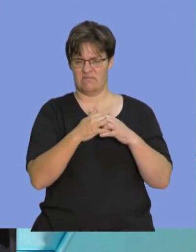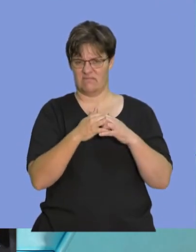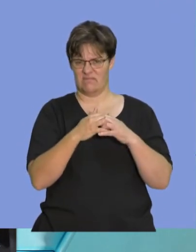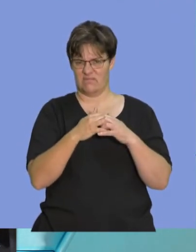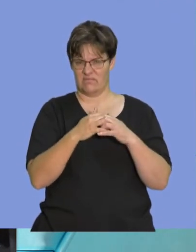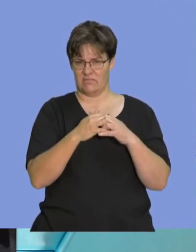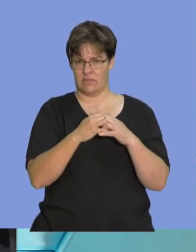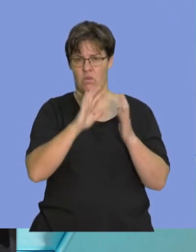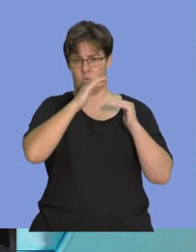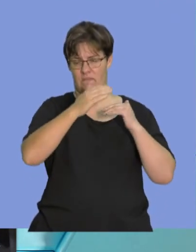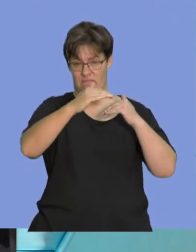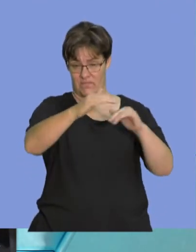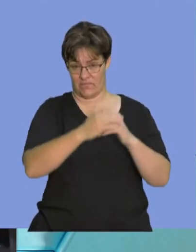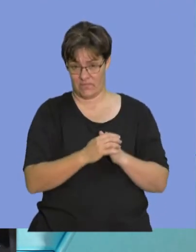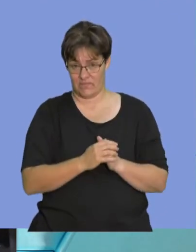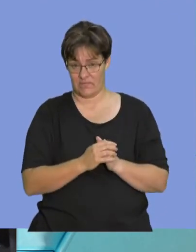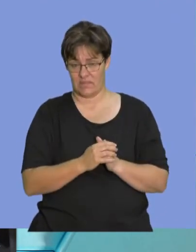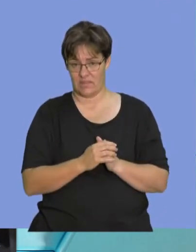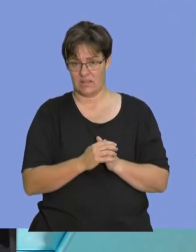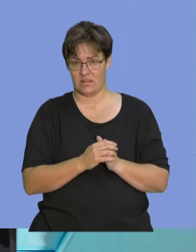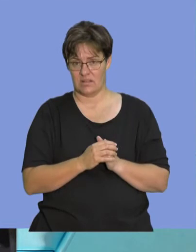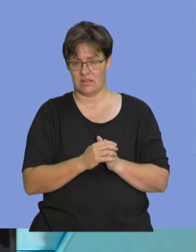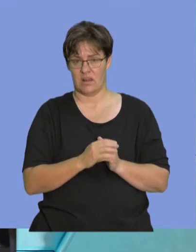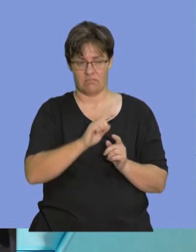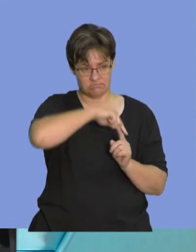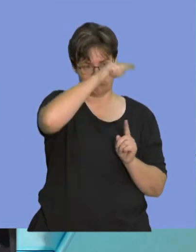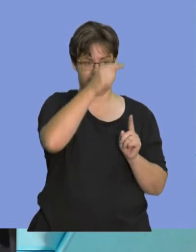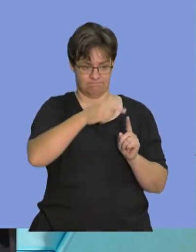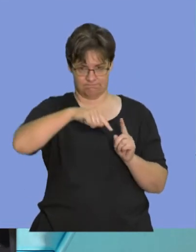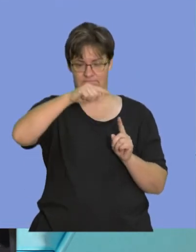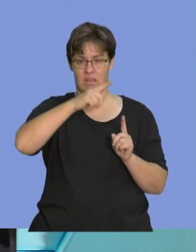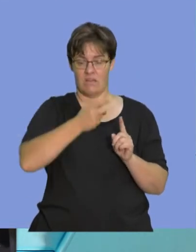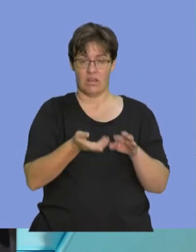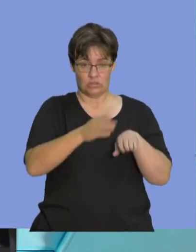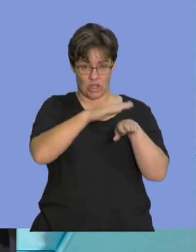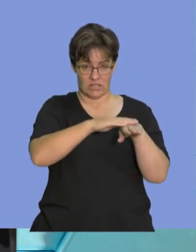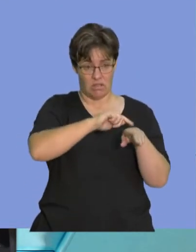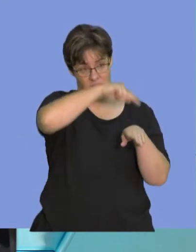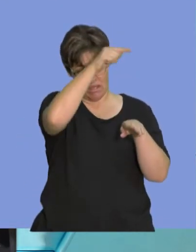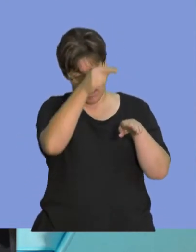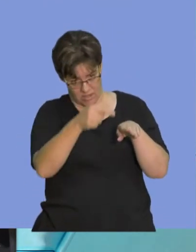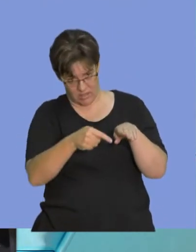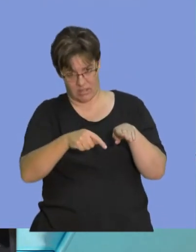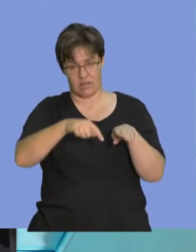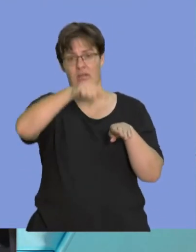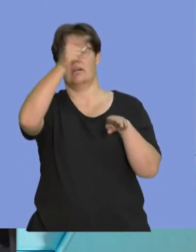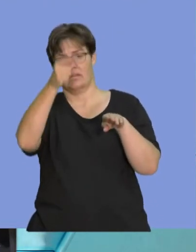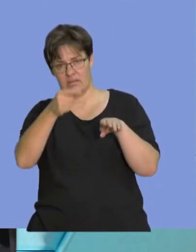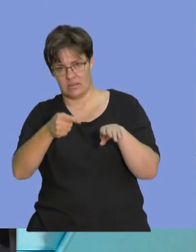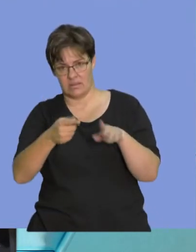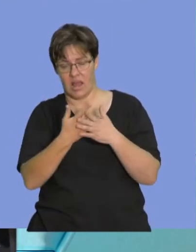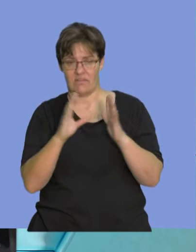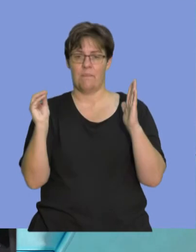self-propagating type of a wave, in such that there is an oscillating charge. And once the charge oscillates, it